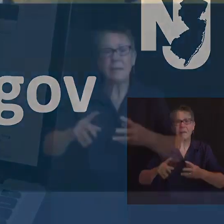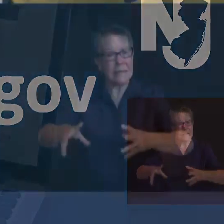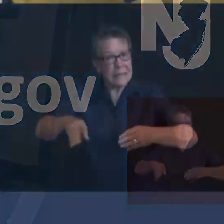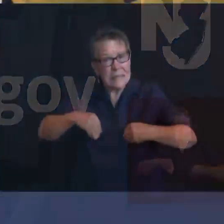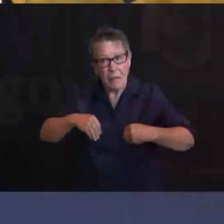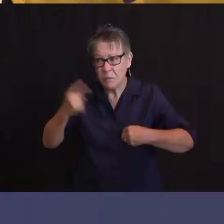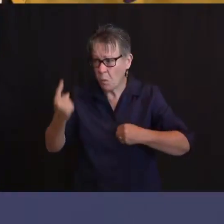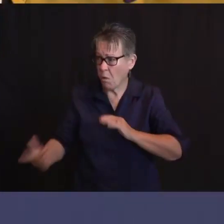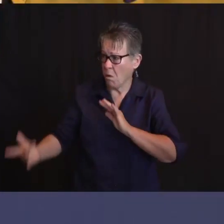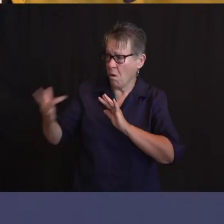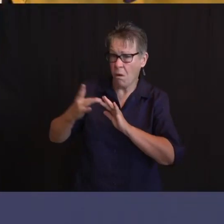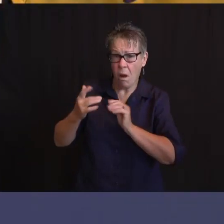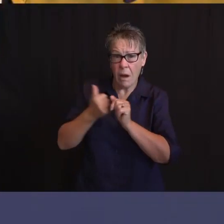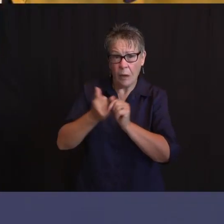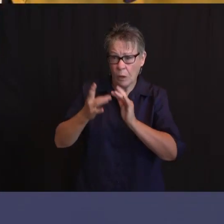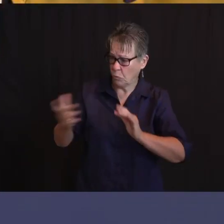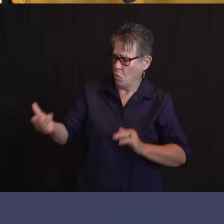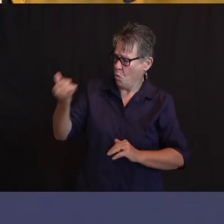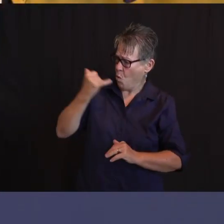You know,